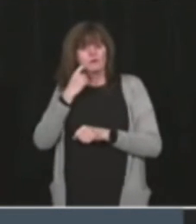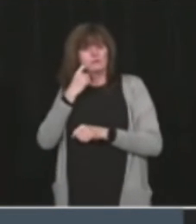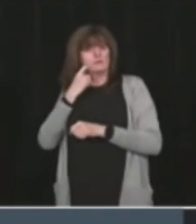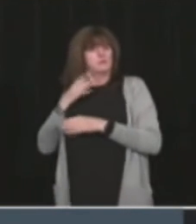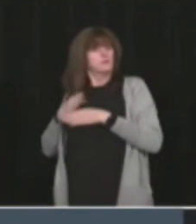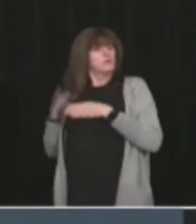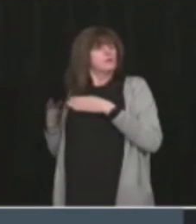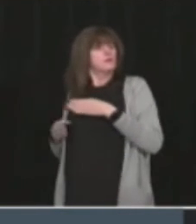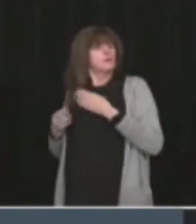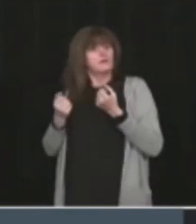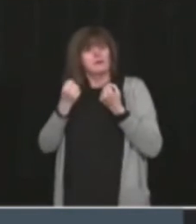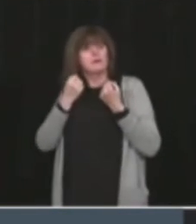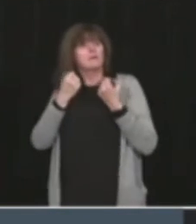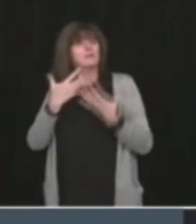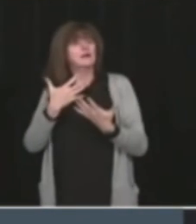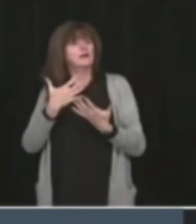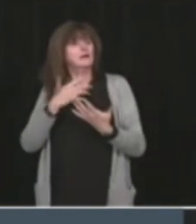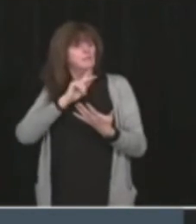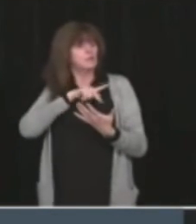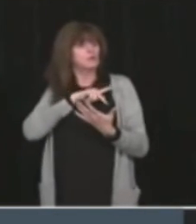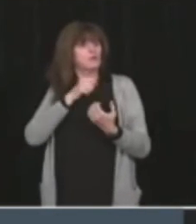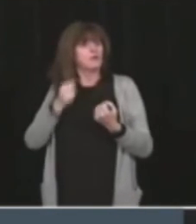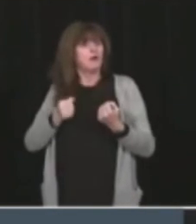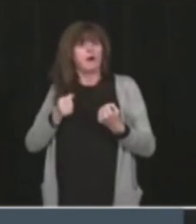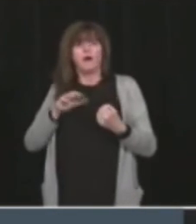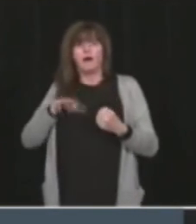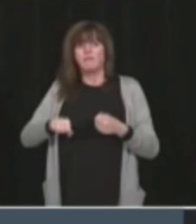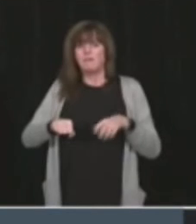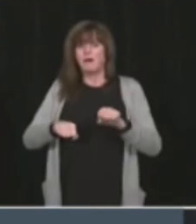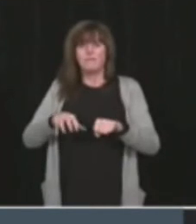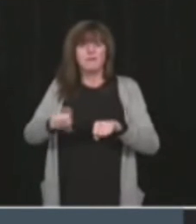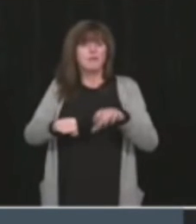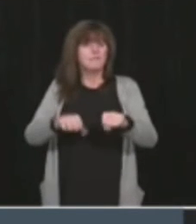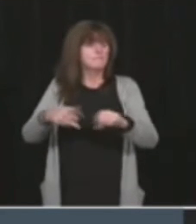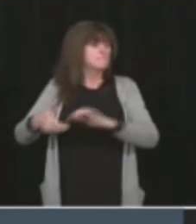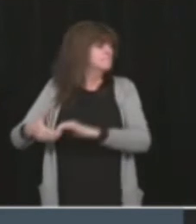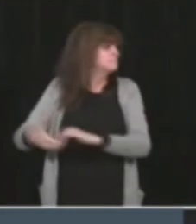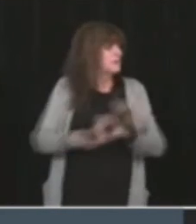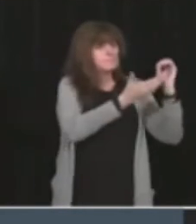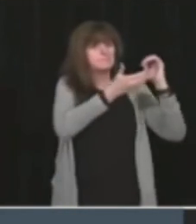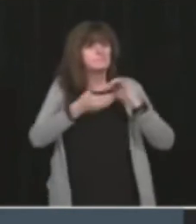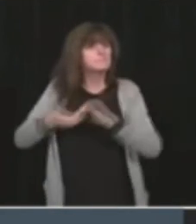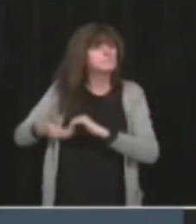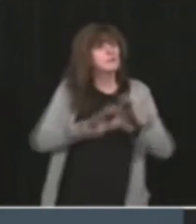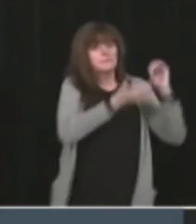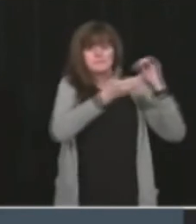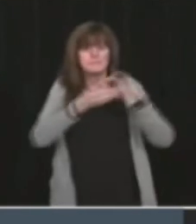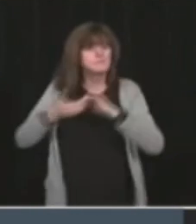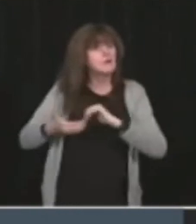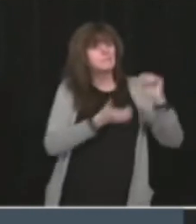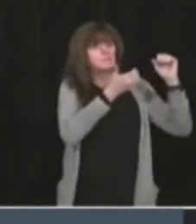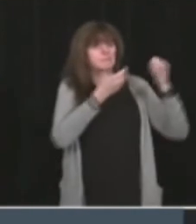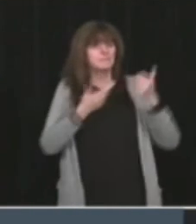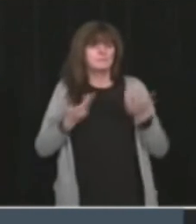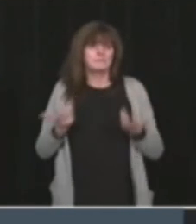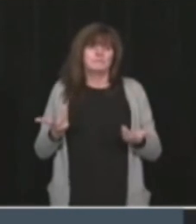continue. Let me be clear. If you choose to use your vehicle to create chaos,